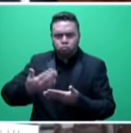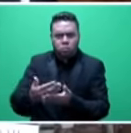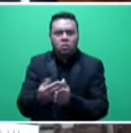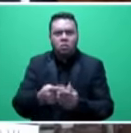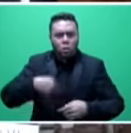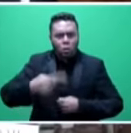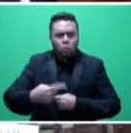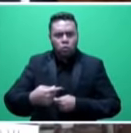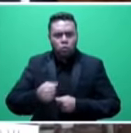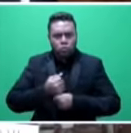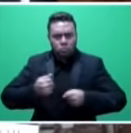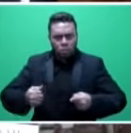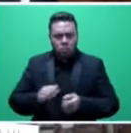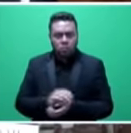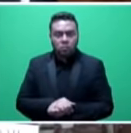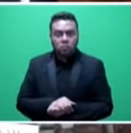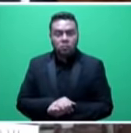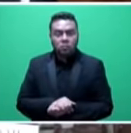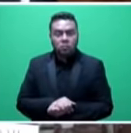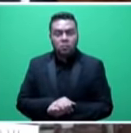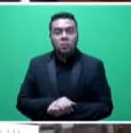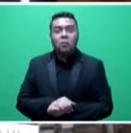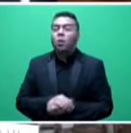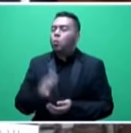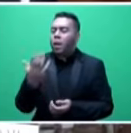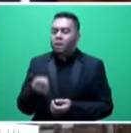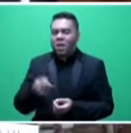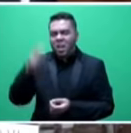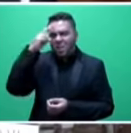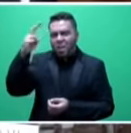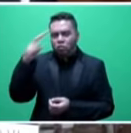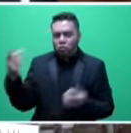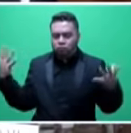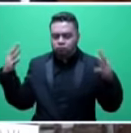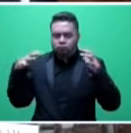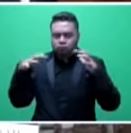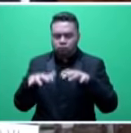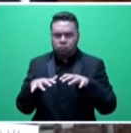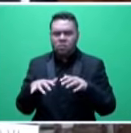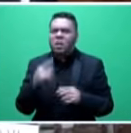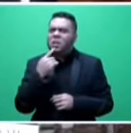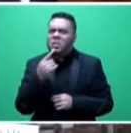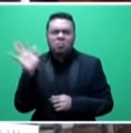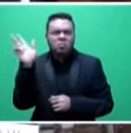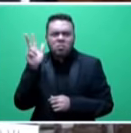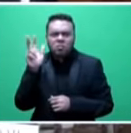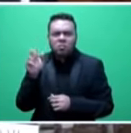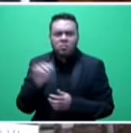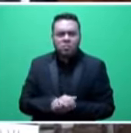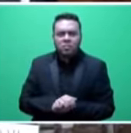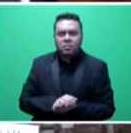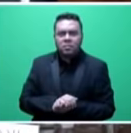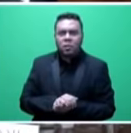government to urgently consider convening a national summit. That sounds like an old record, does it? We